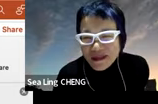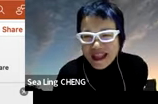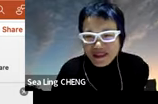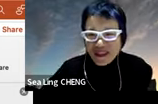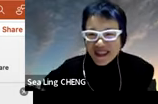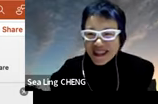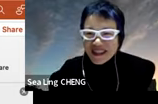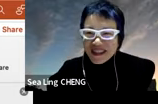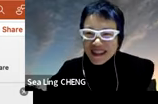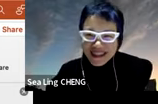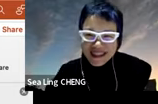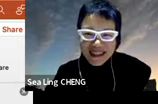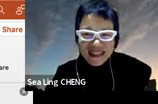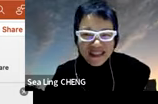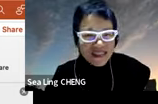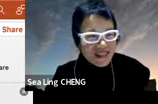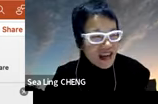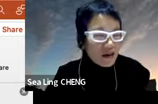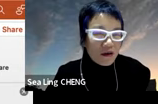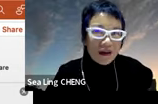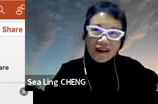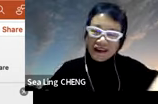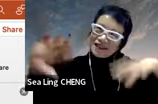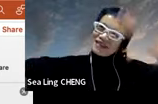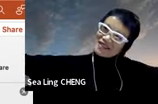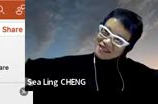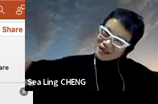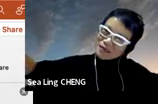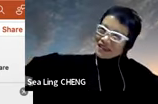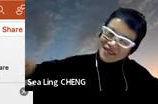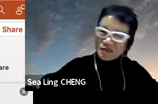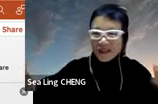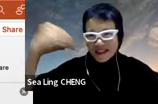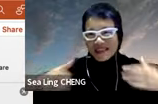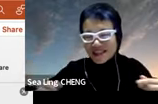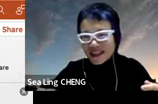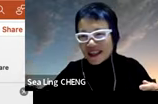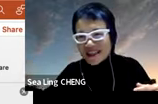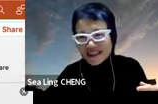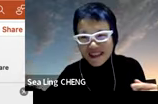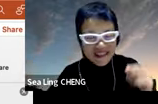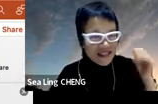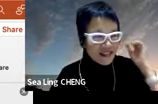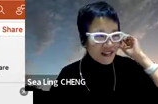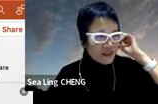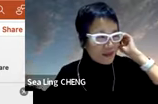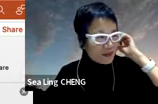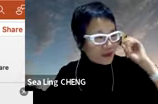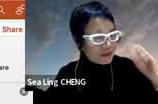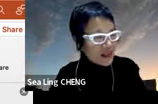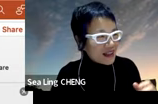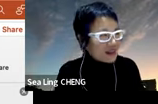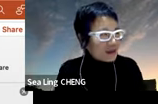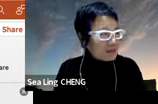that was my first introduction to how some other anthropologists look at sexuality research